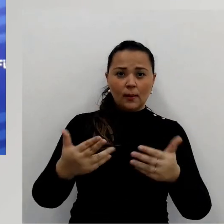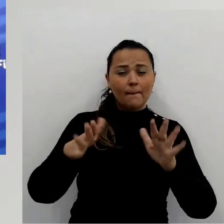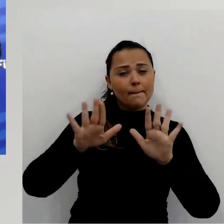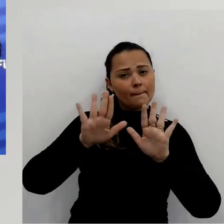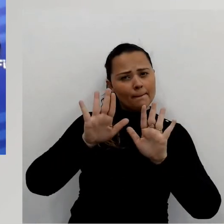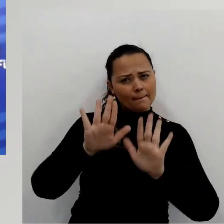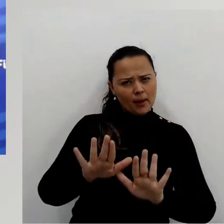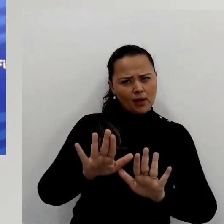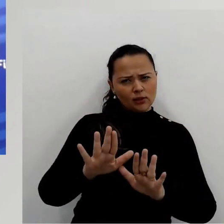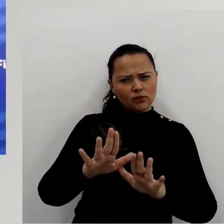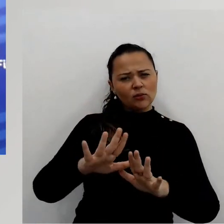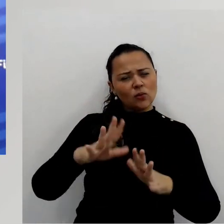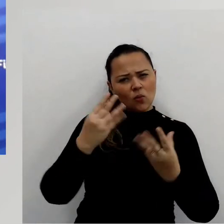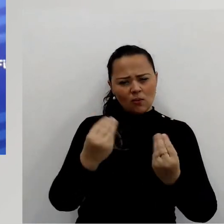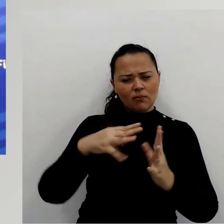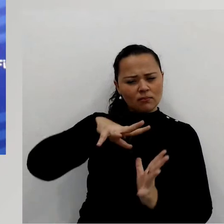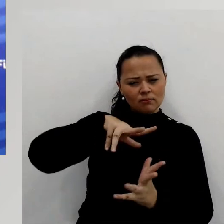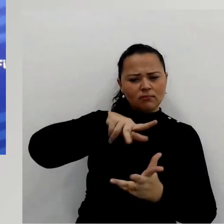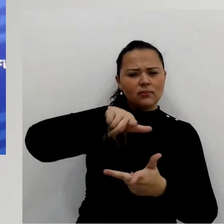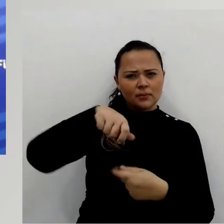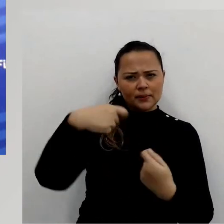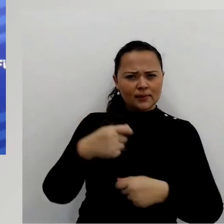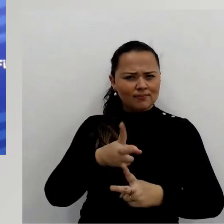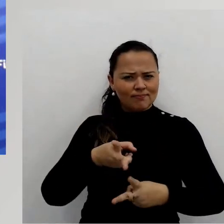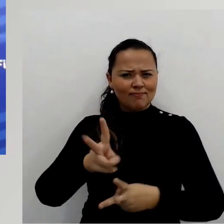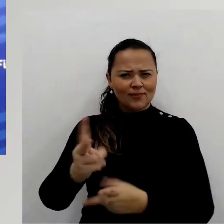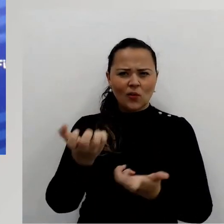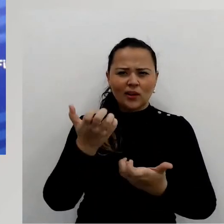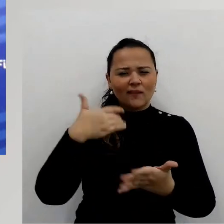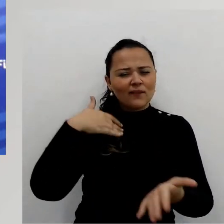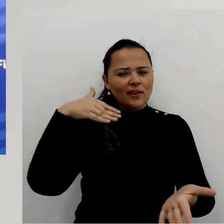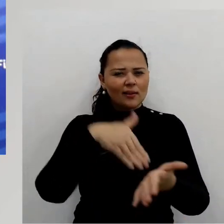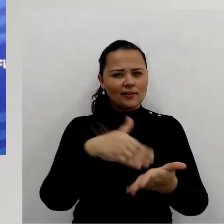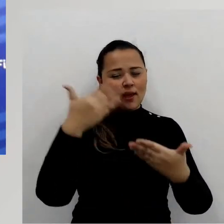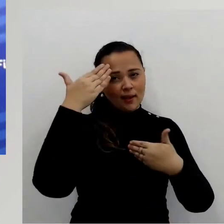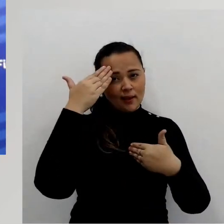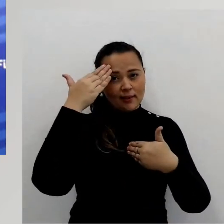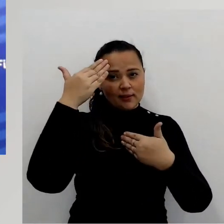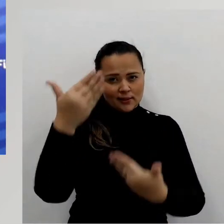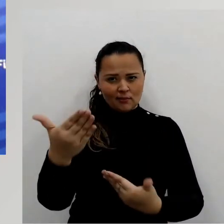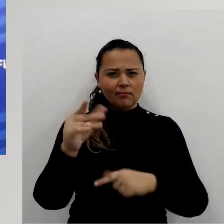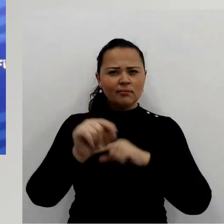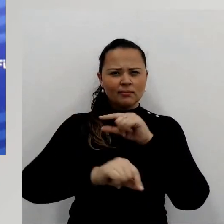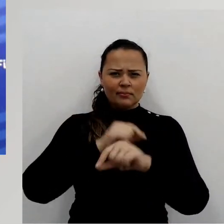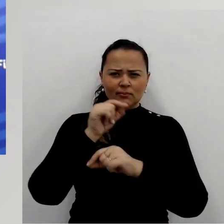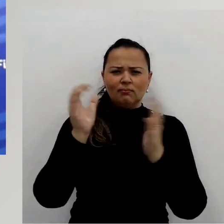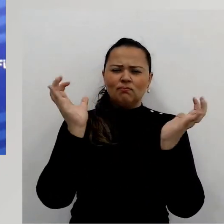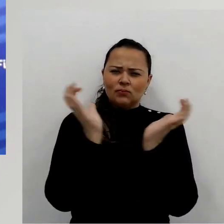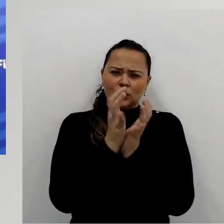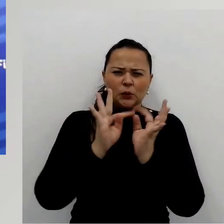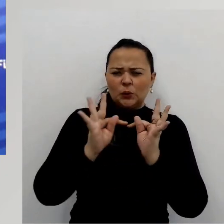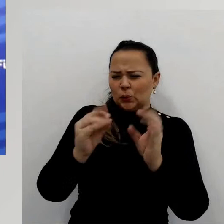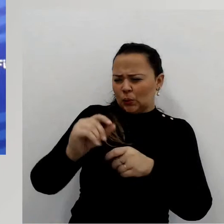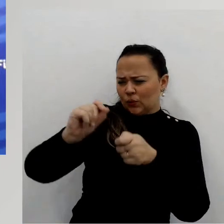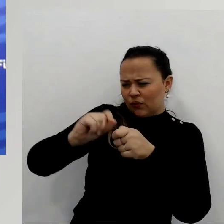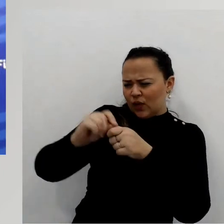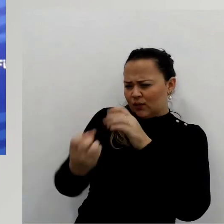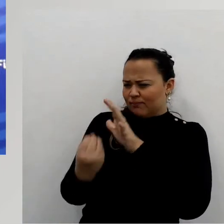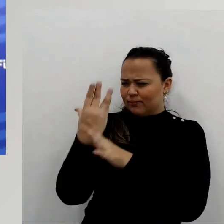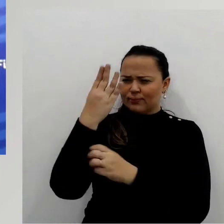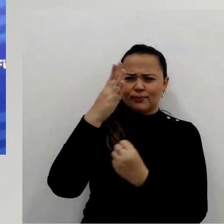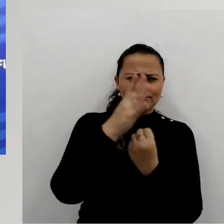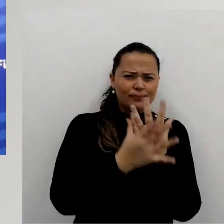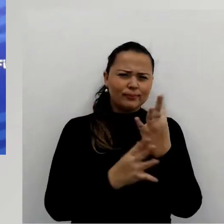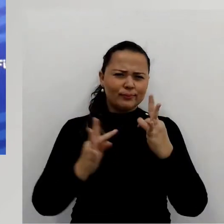collective. And as we have to move on, I would like to thank you for your work and everything that you